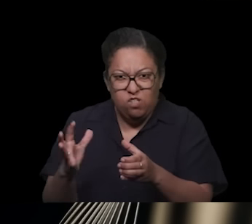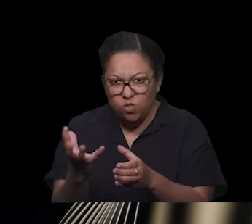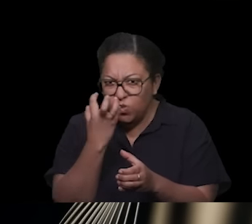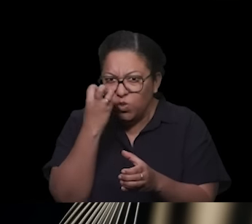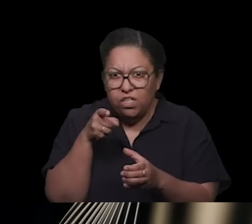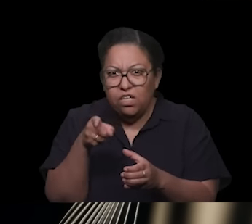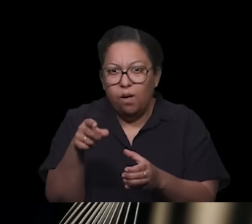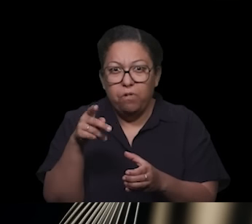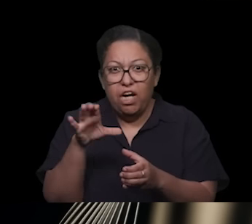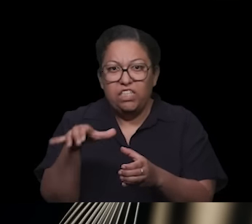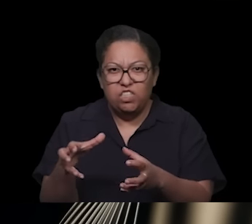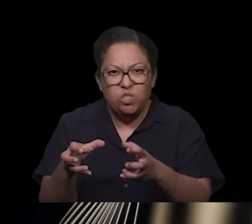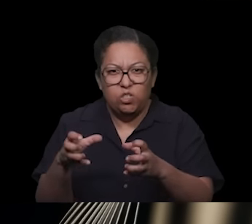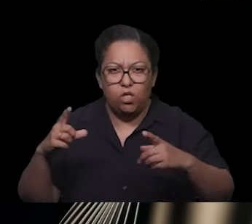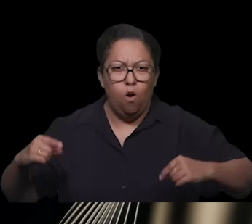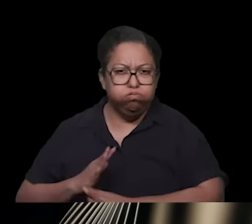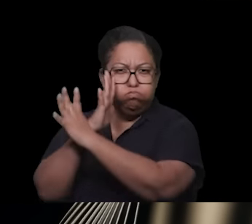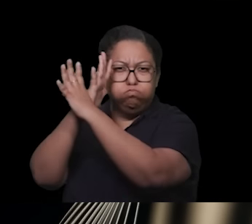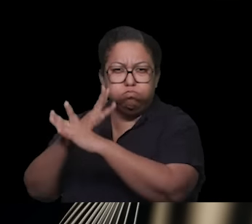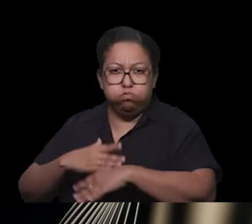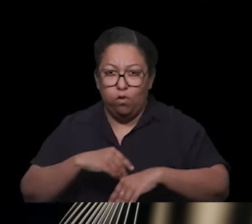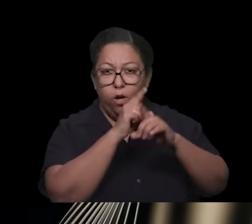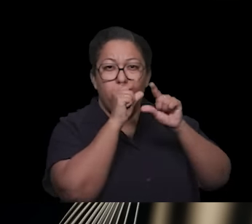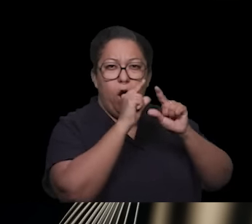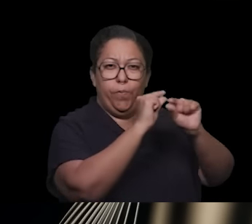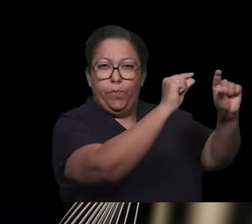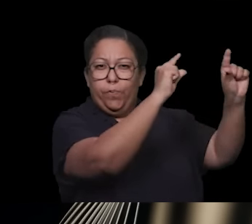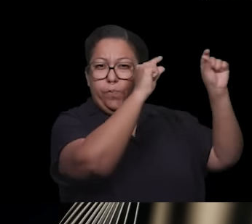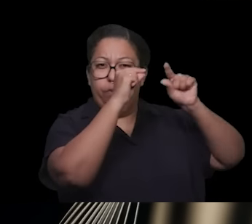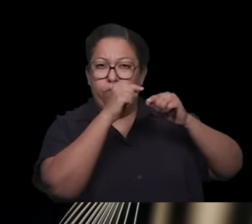Ares shakes his shoulders and grimaces at Percy.